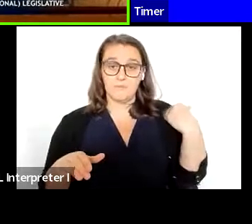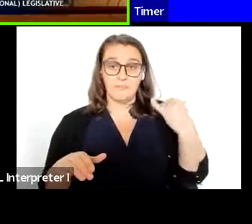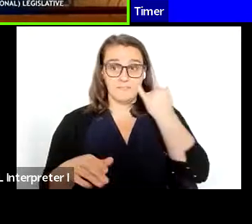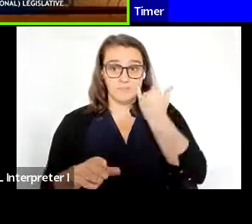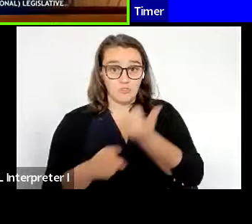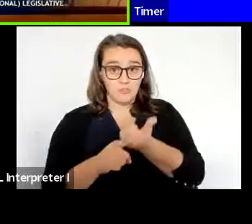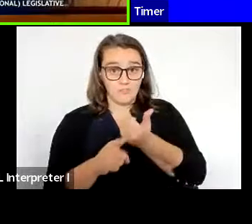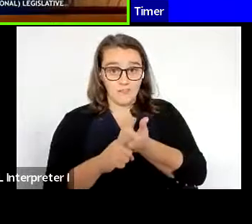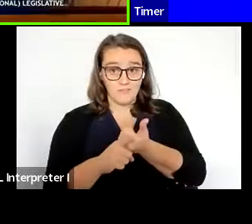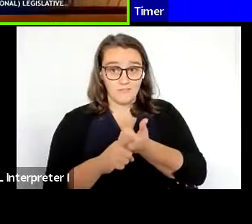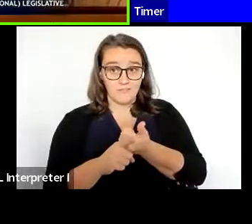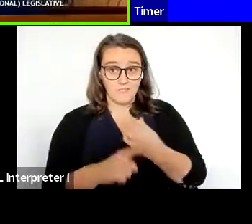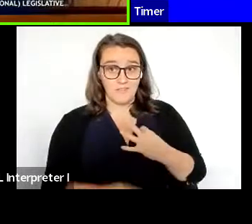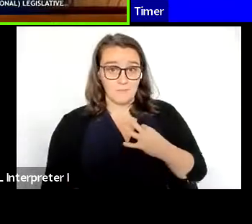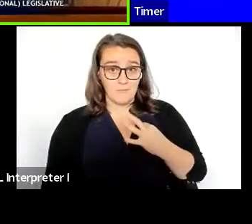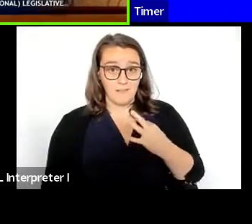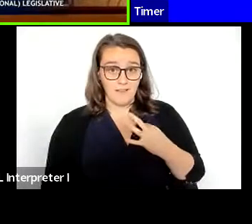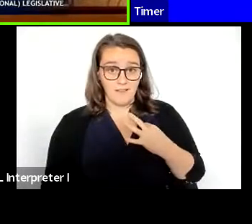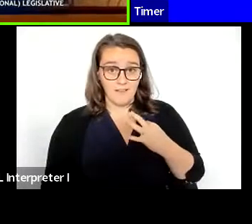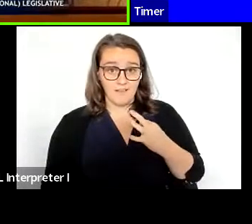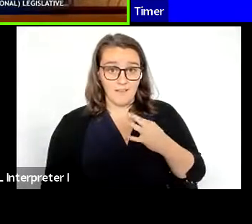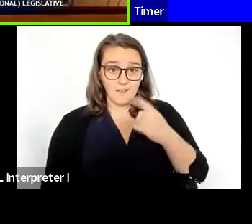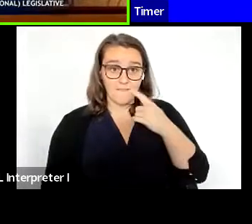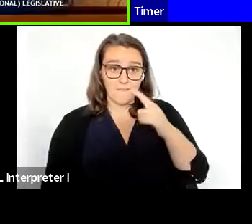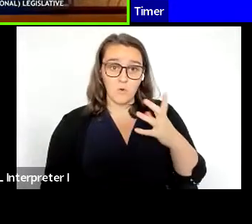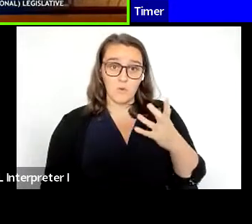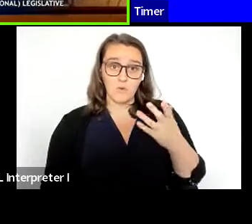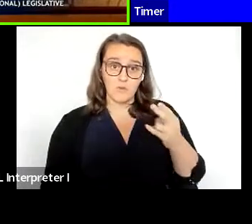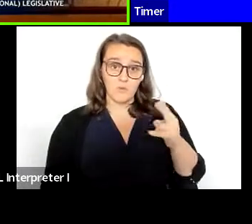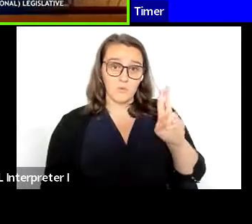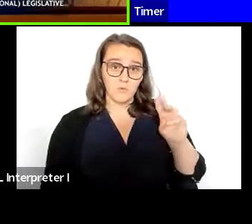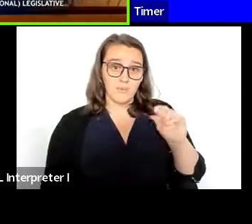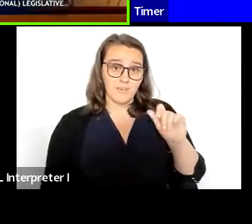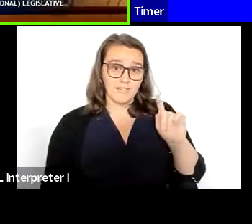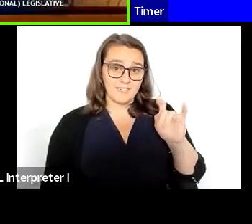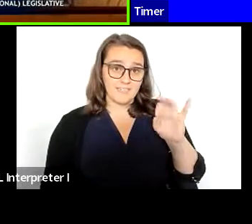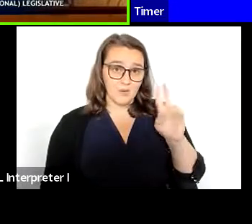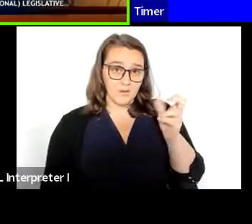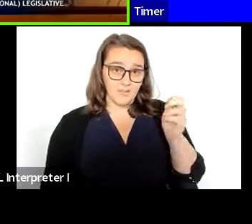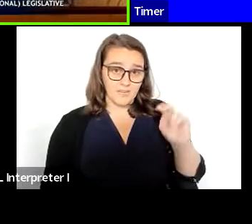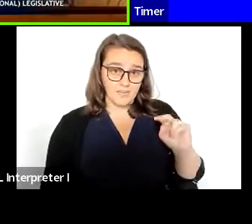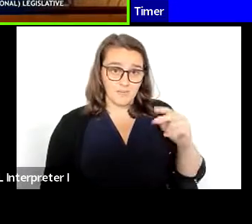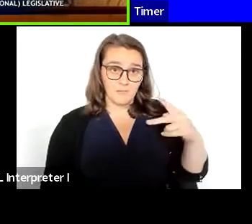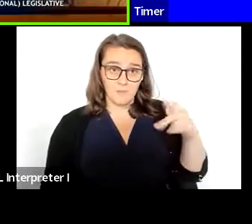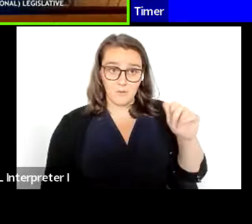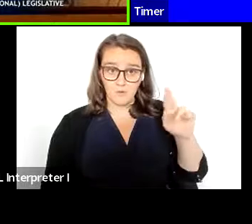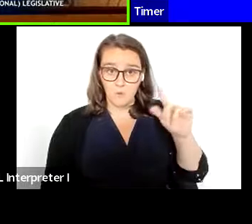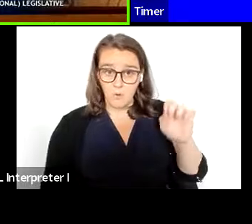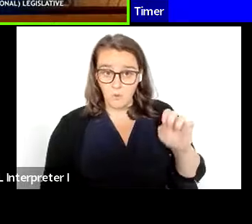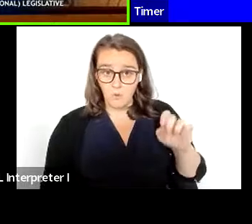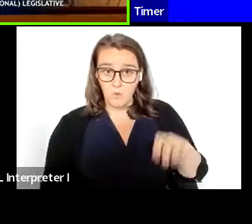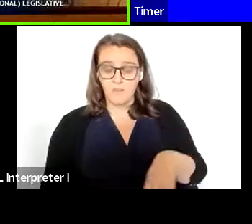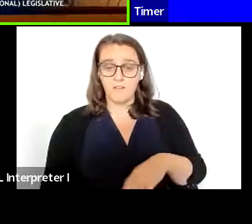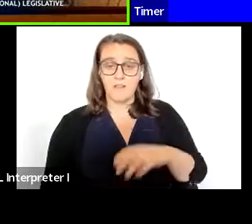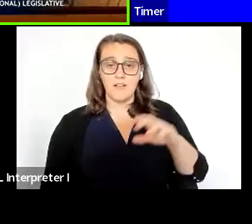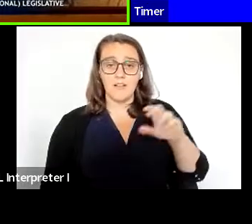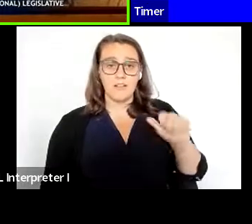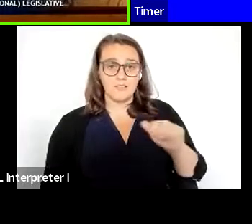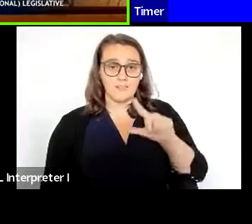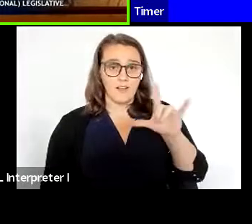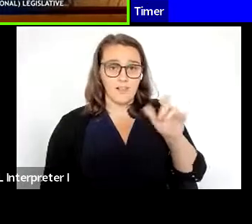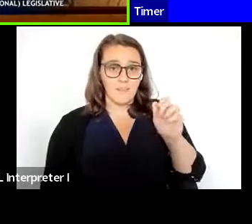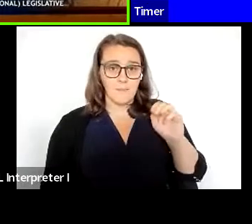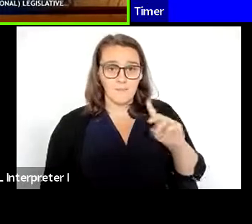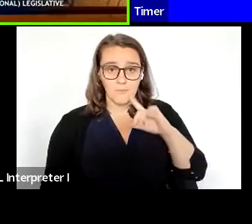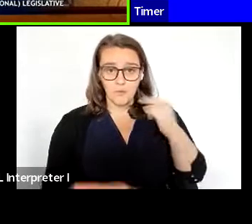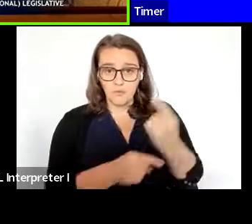are applying for humanitarian parole or asylum, you have regular court dates, you have regular meetings